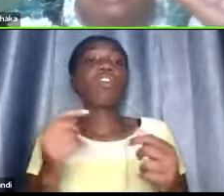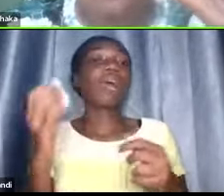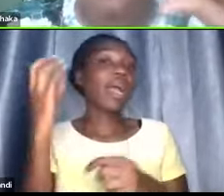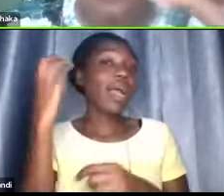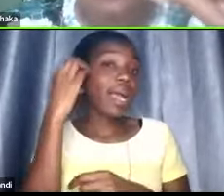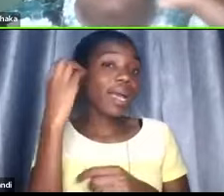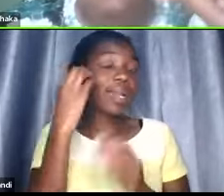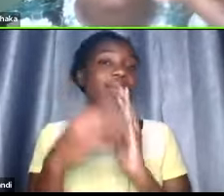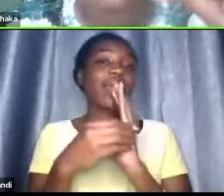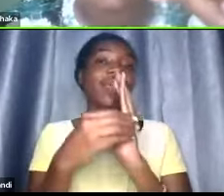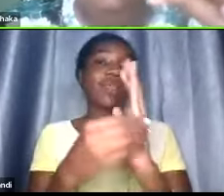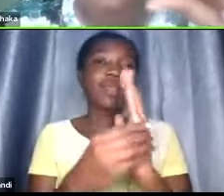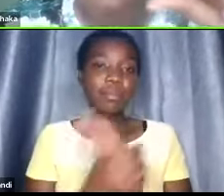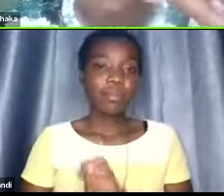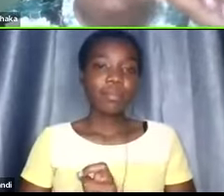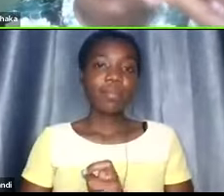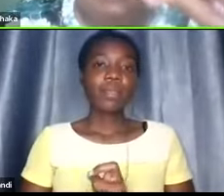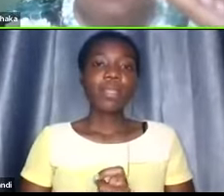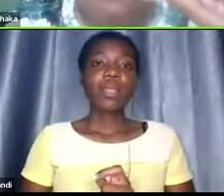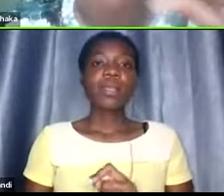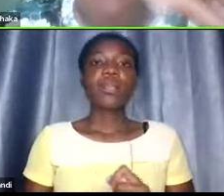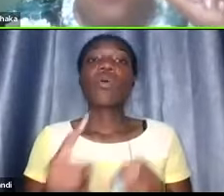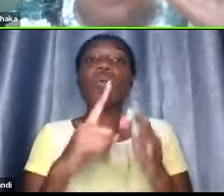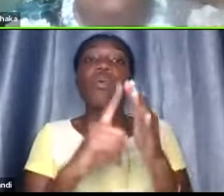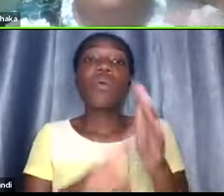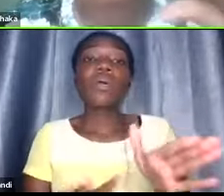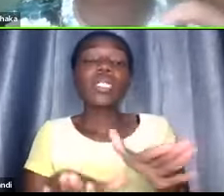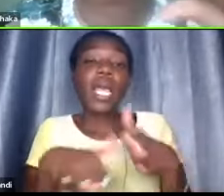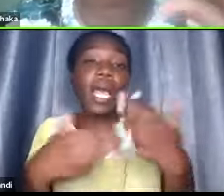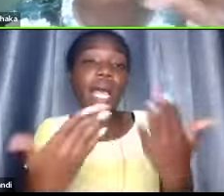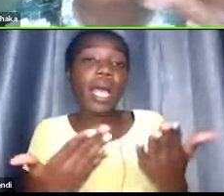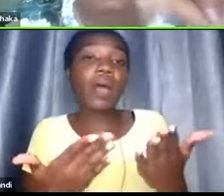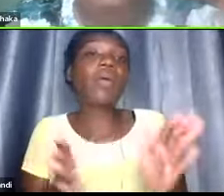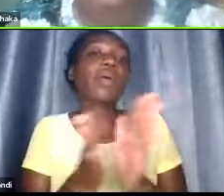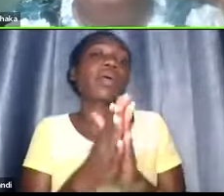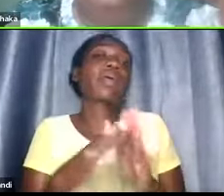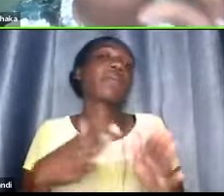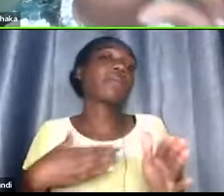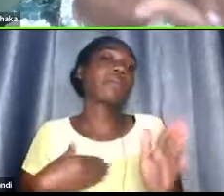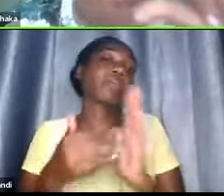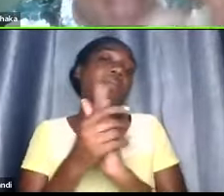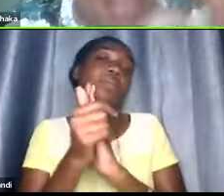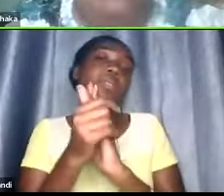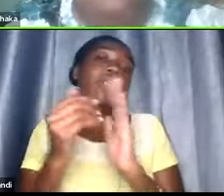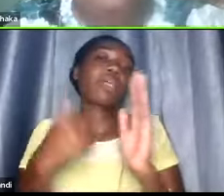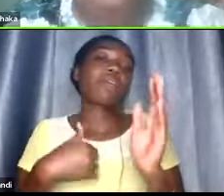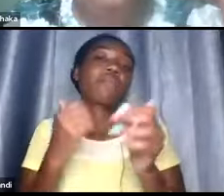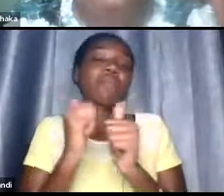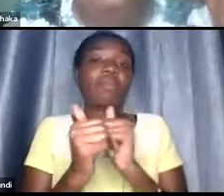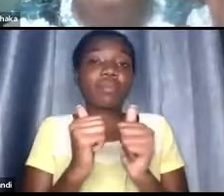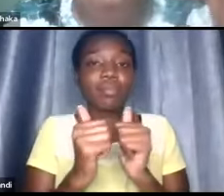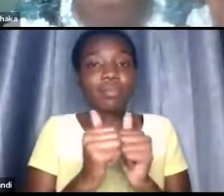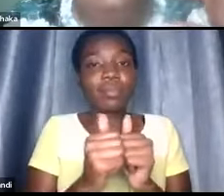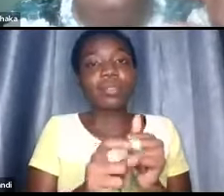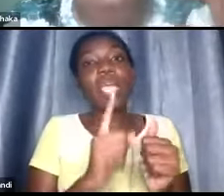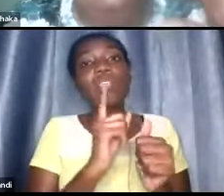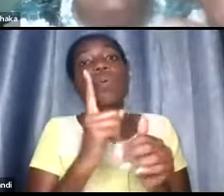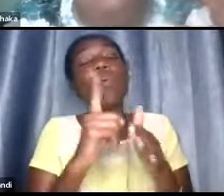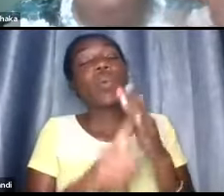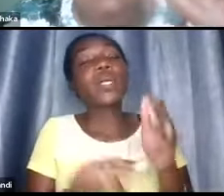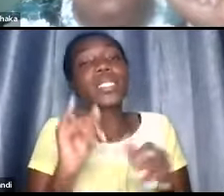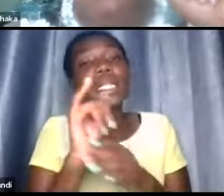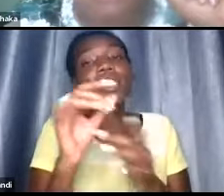heart of career guidance. How am I wired? That's what you started. How am I wired? What are these uniqueness that